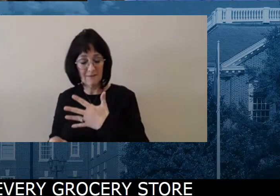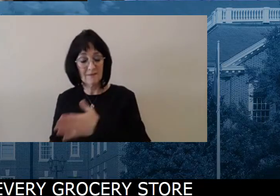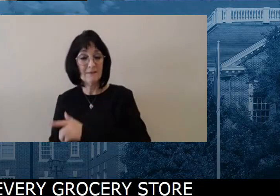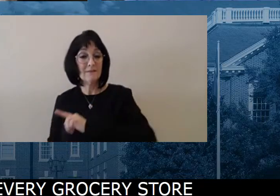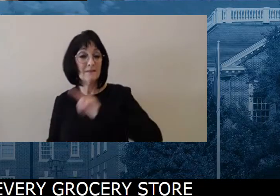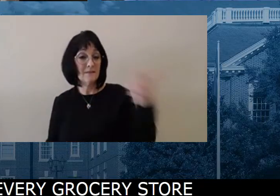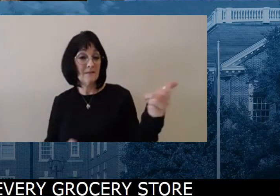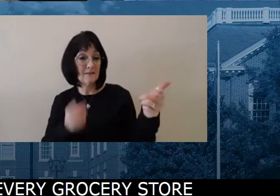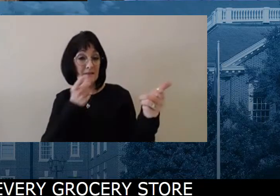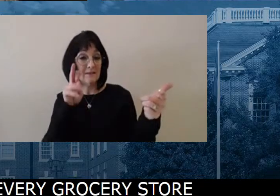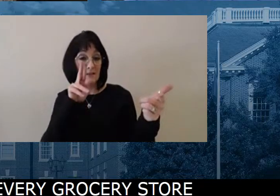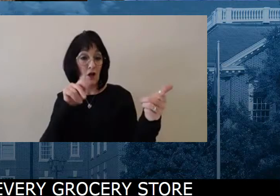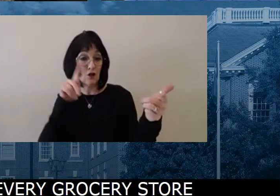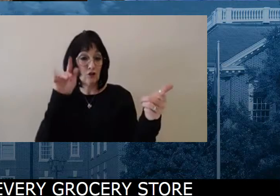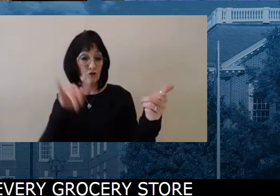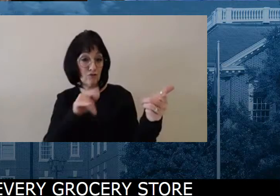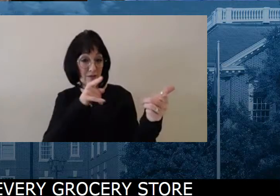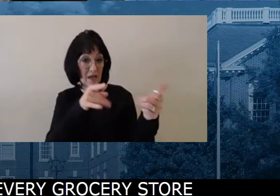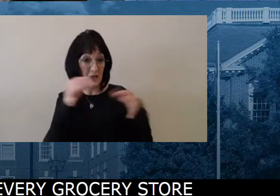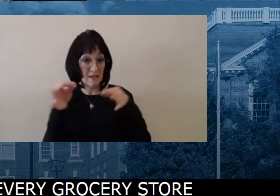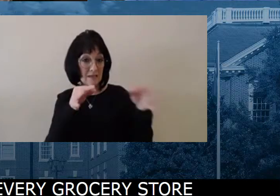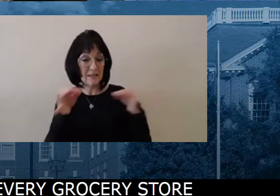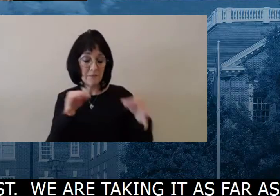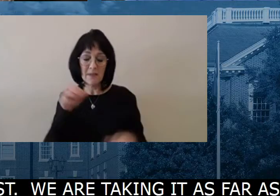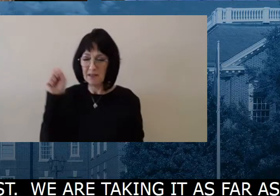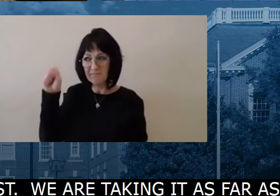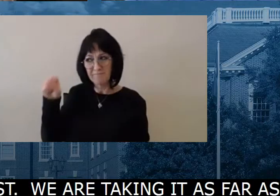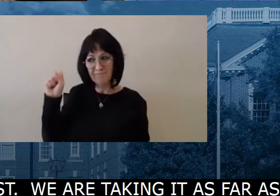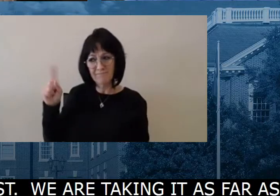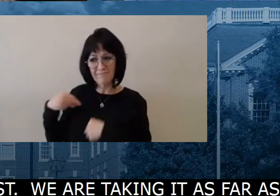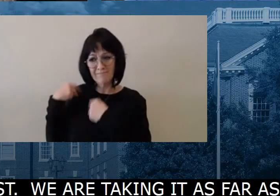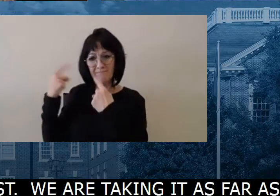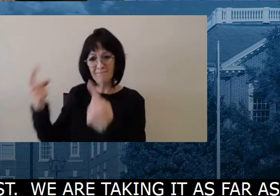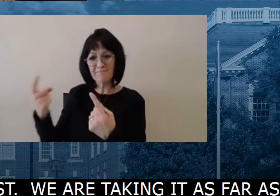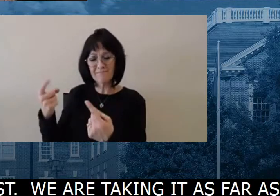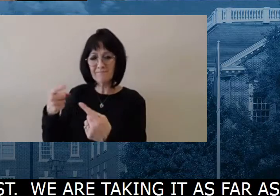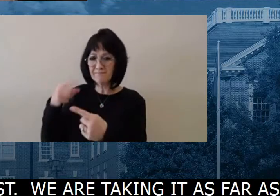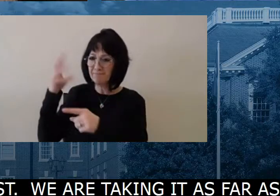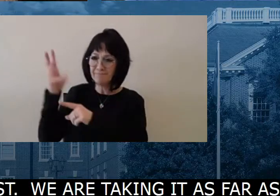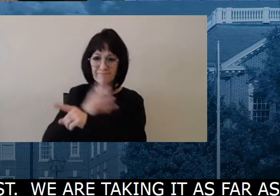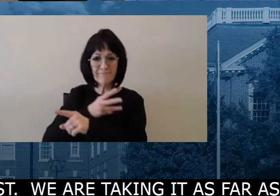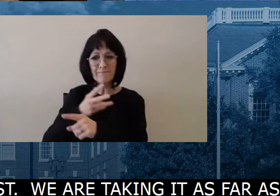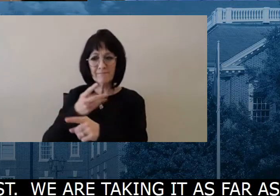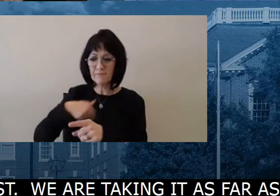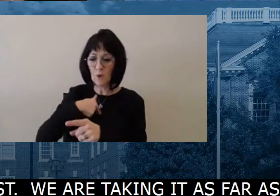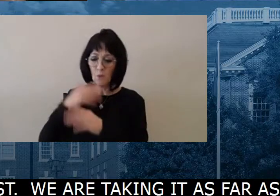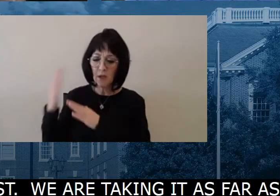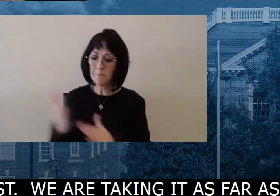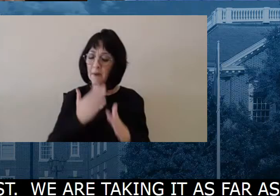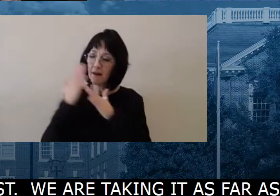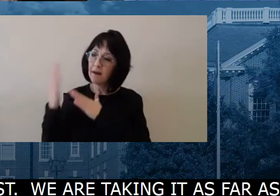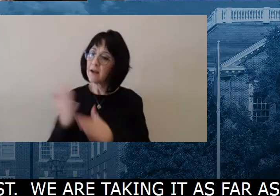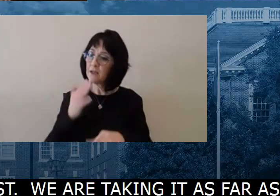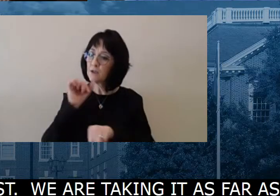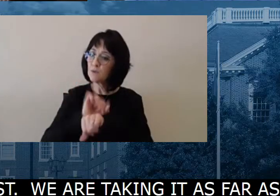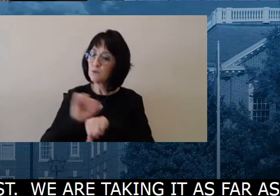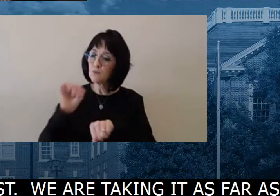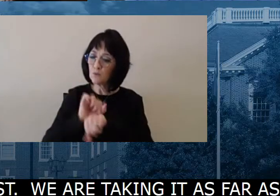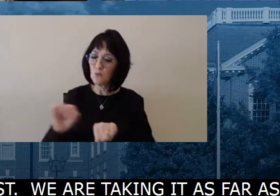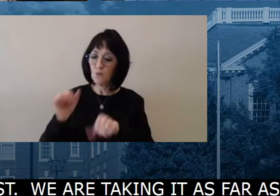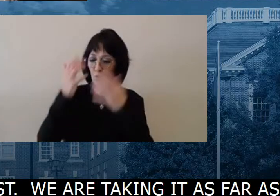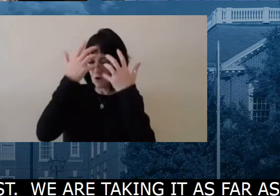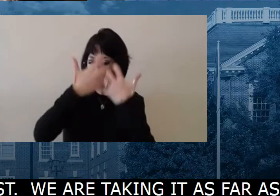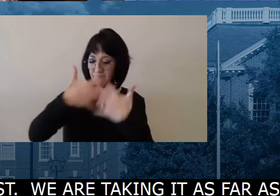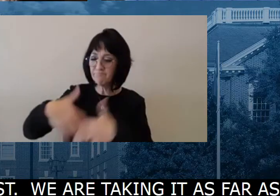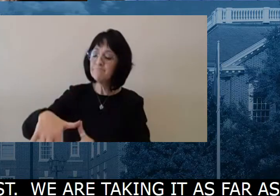been working on these plans for a number of months, and with some work groups, it's much easier than others. So grocery